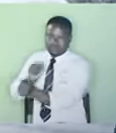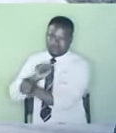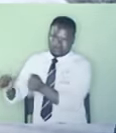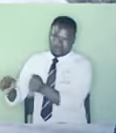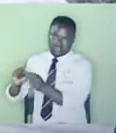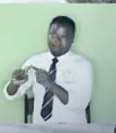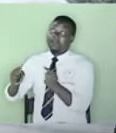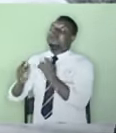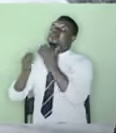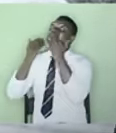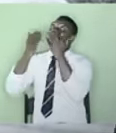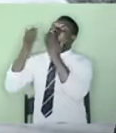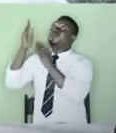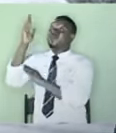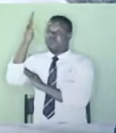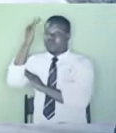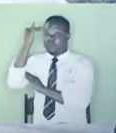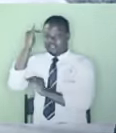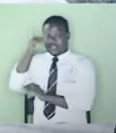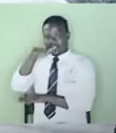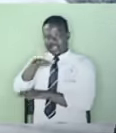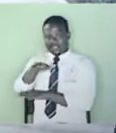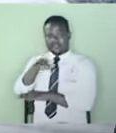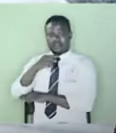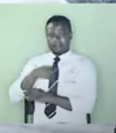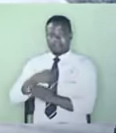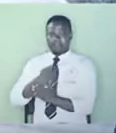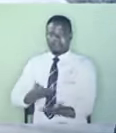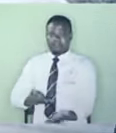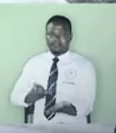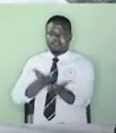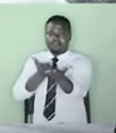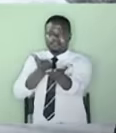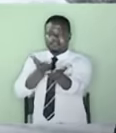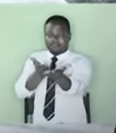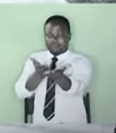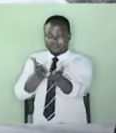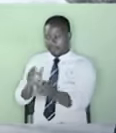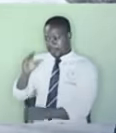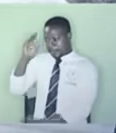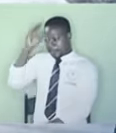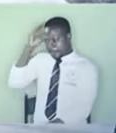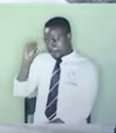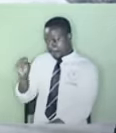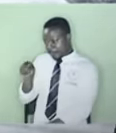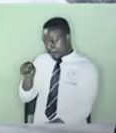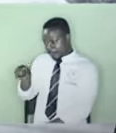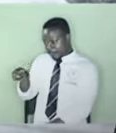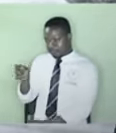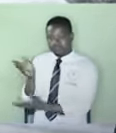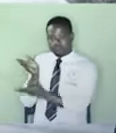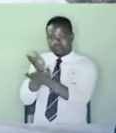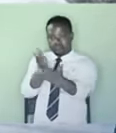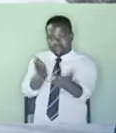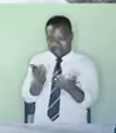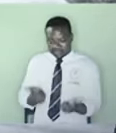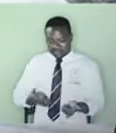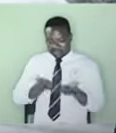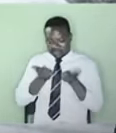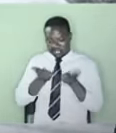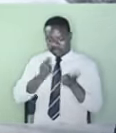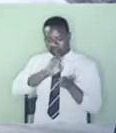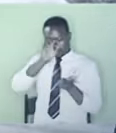God that this evening I'm going to present to you the man who brings life and life